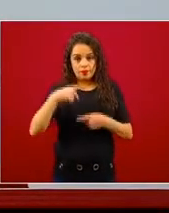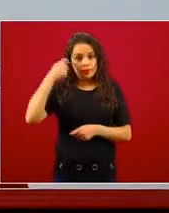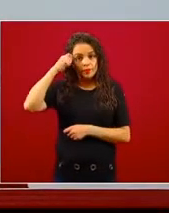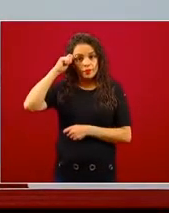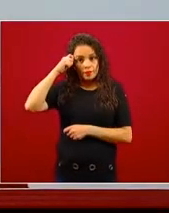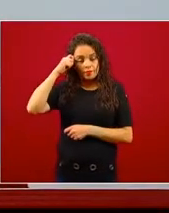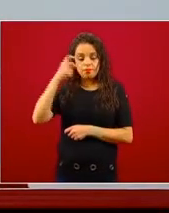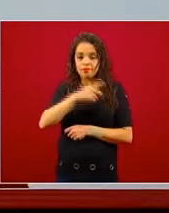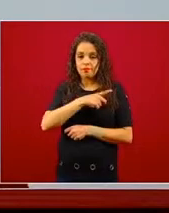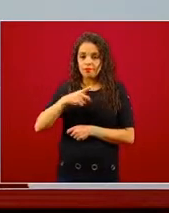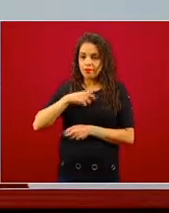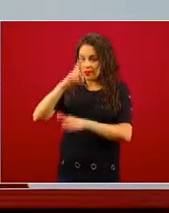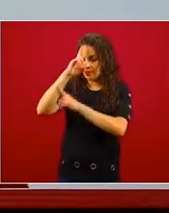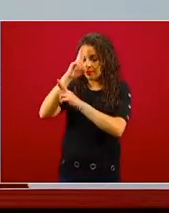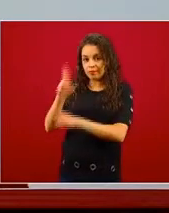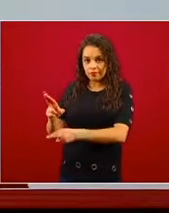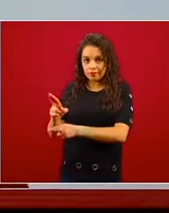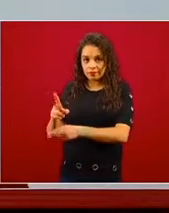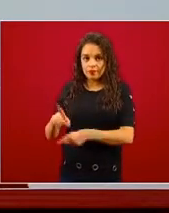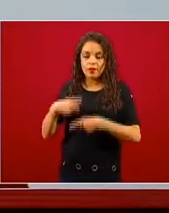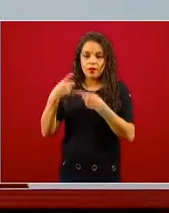thing.